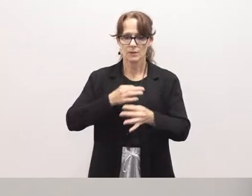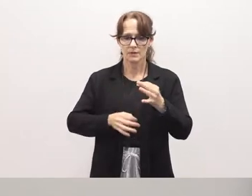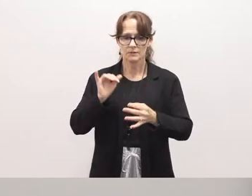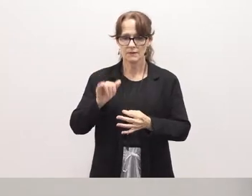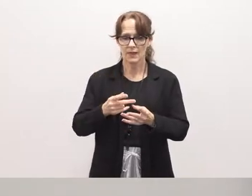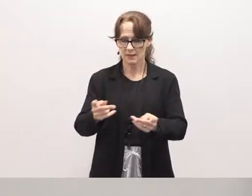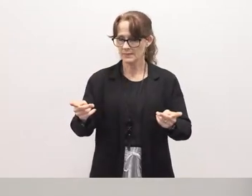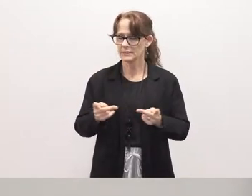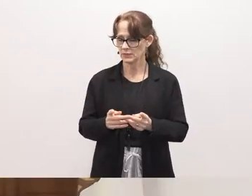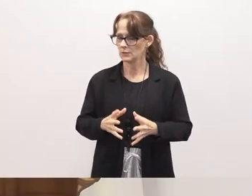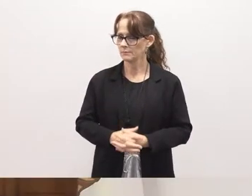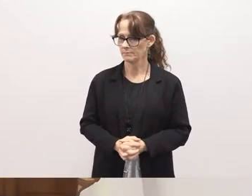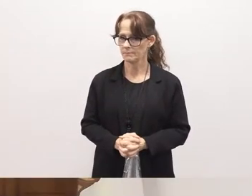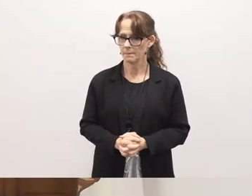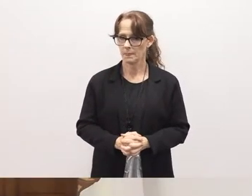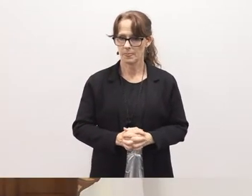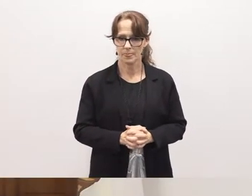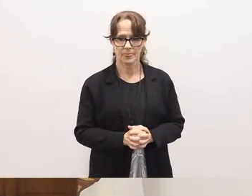position.